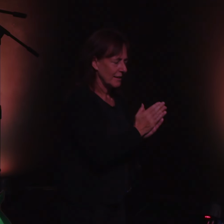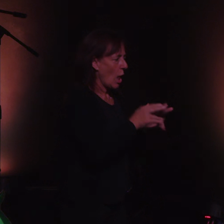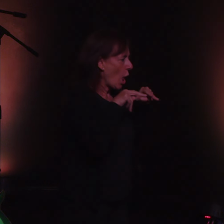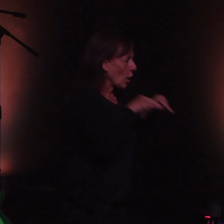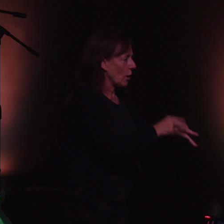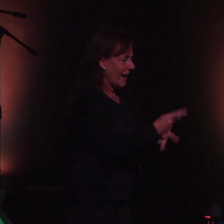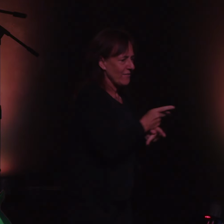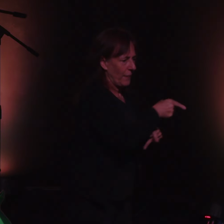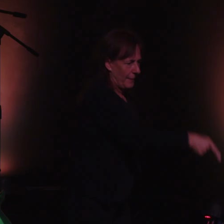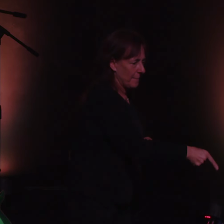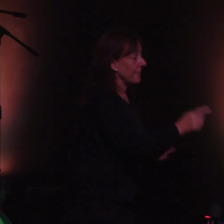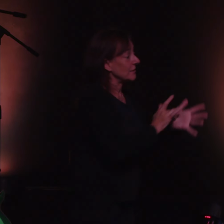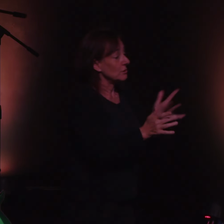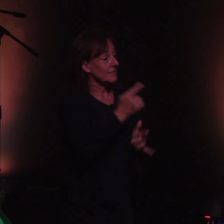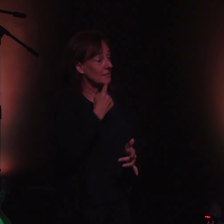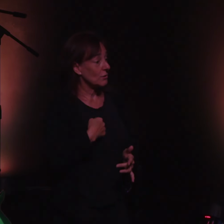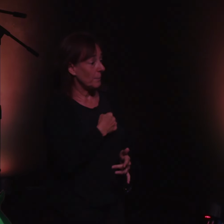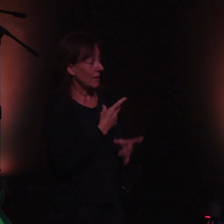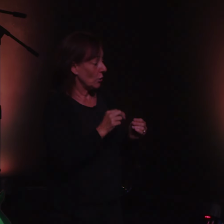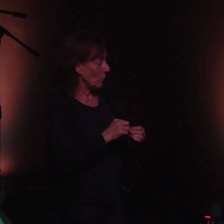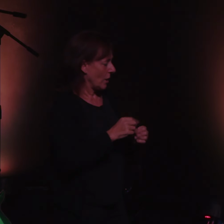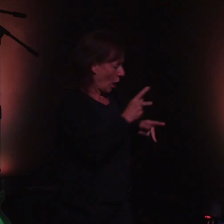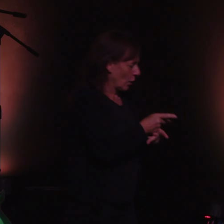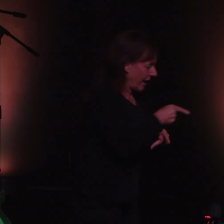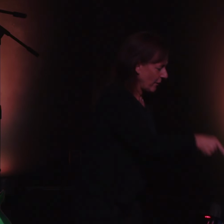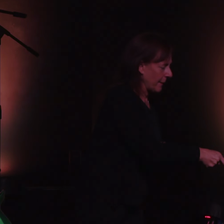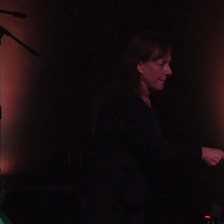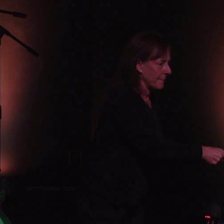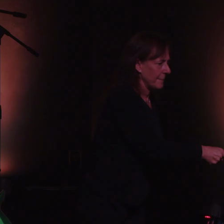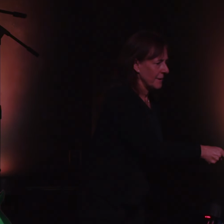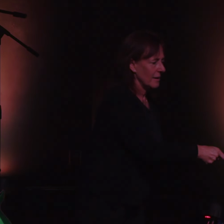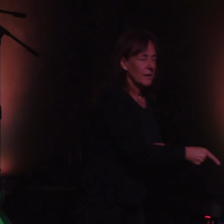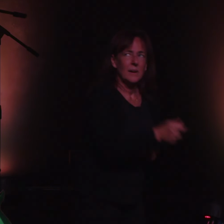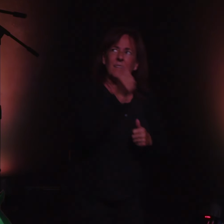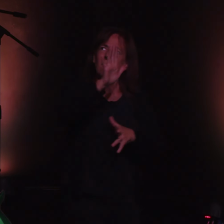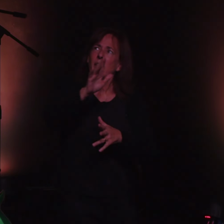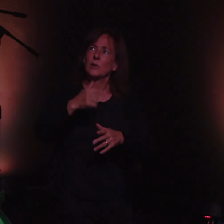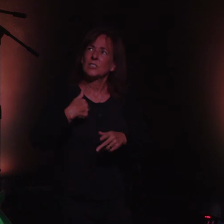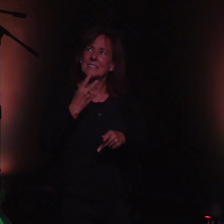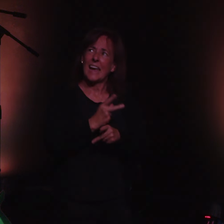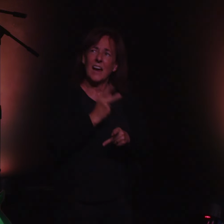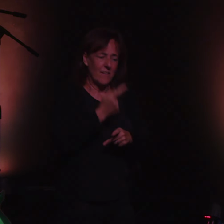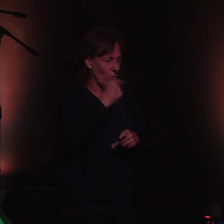them. That's Jesus' words. Father, release us to just care for